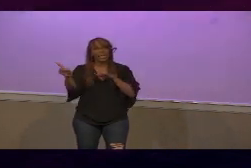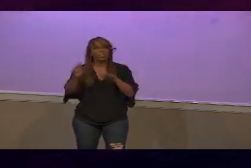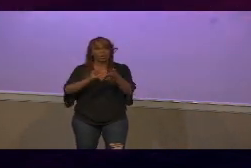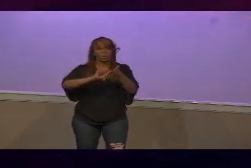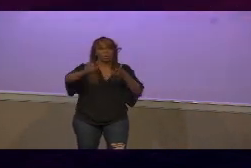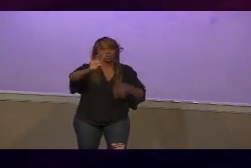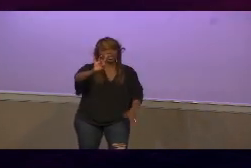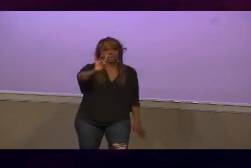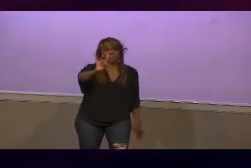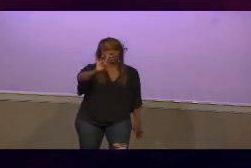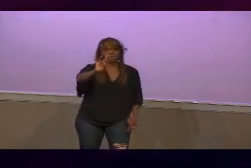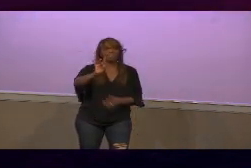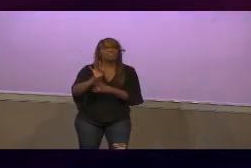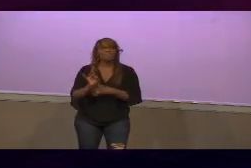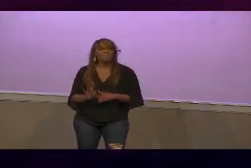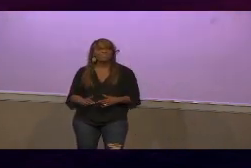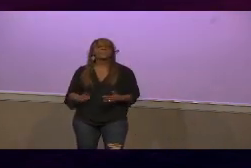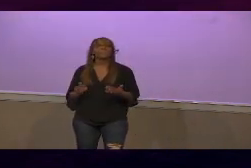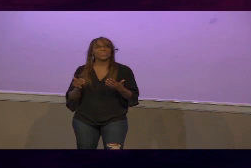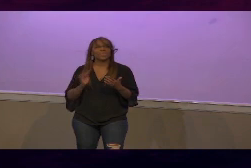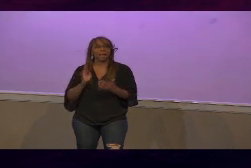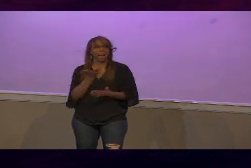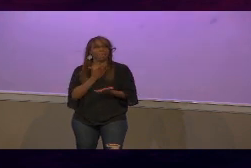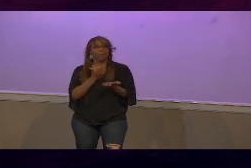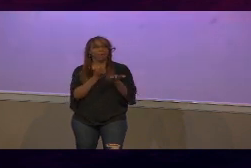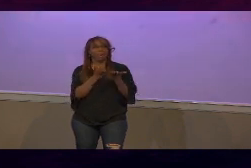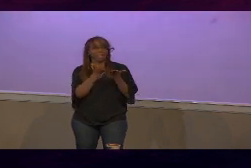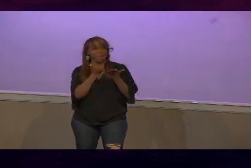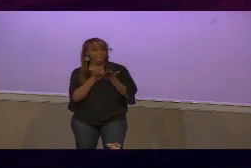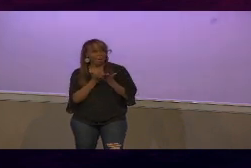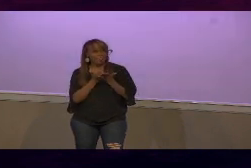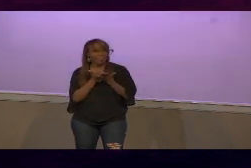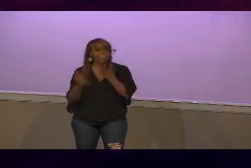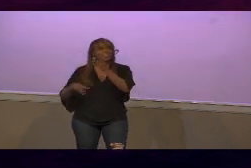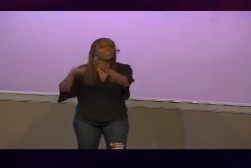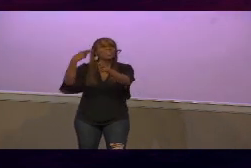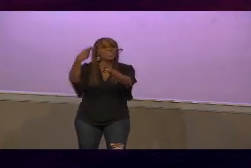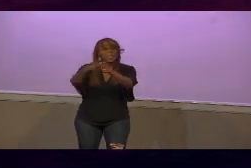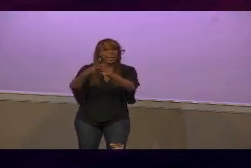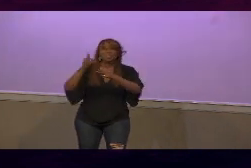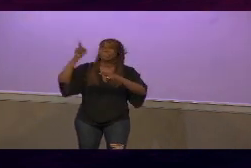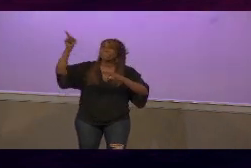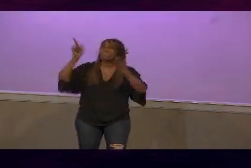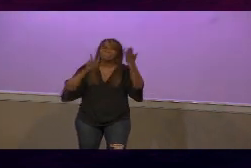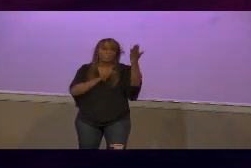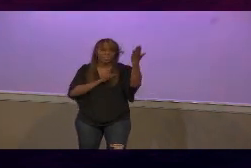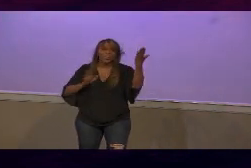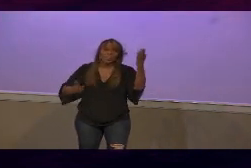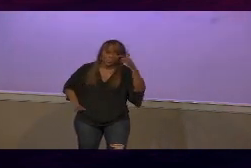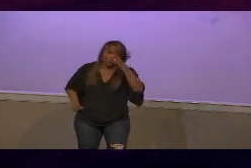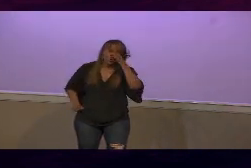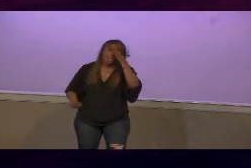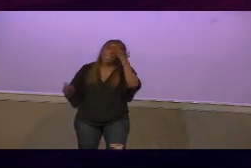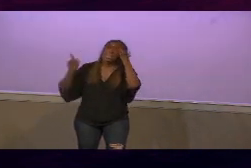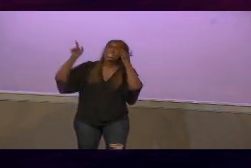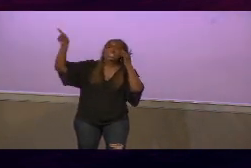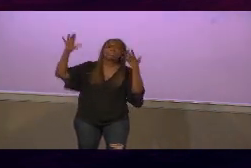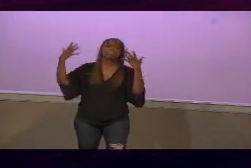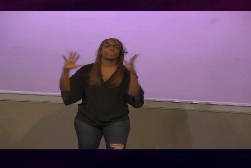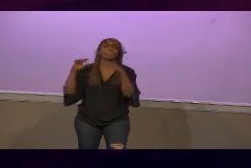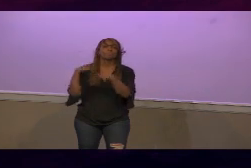now. Our help is in the name of the Lord who has